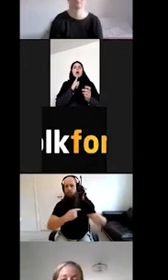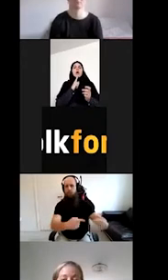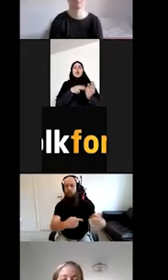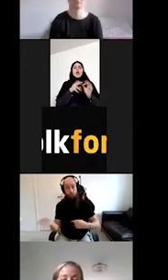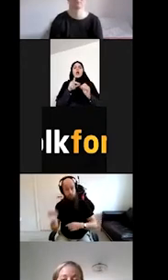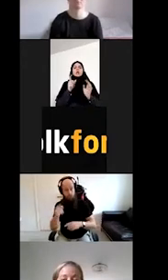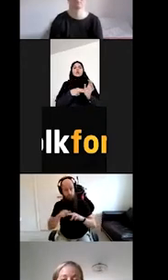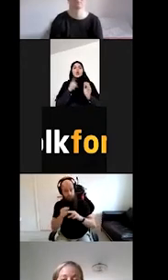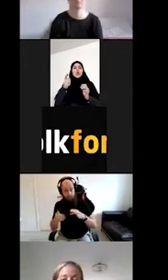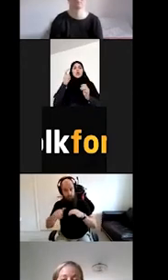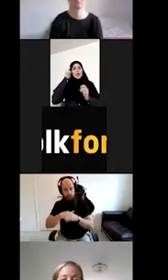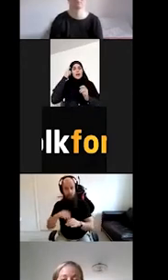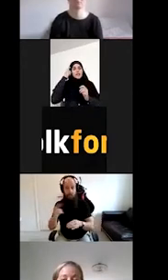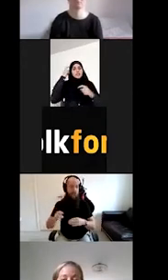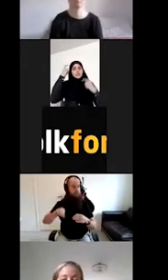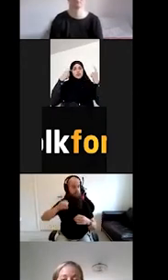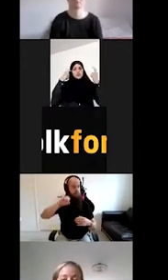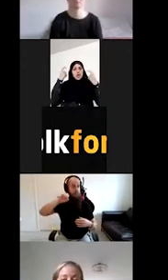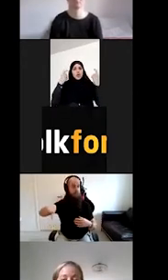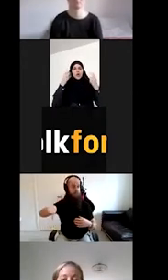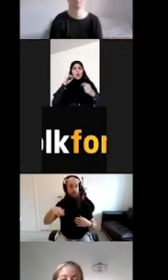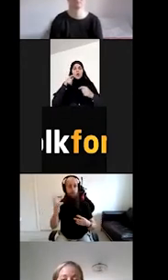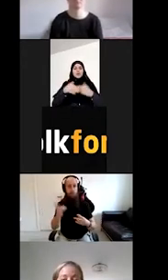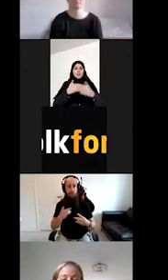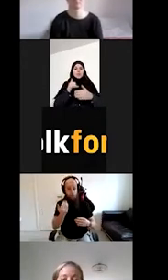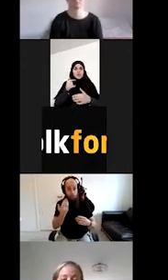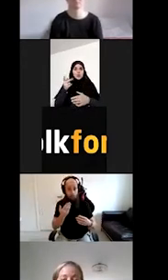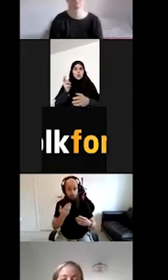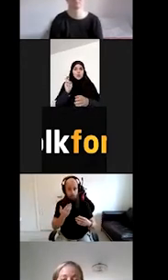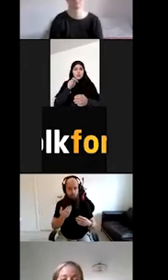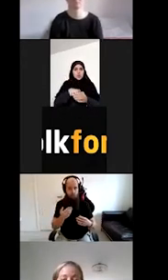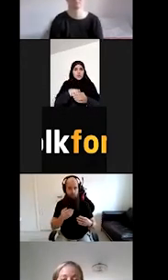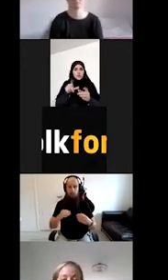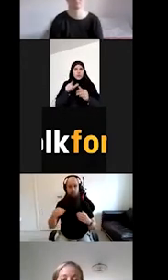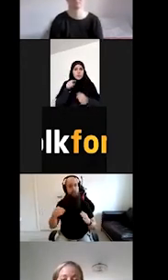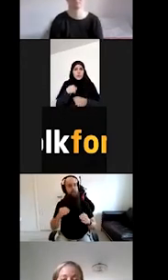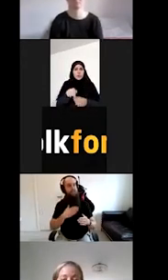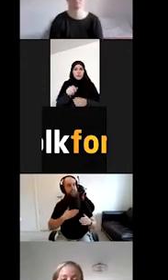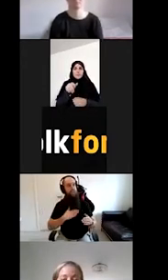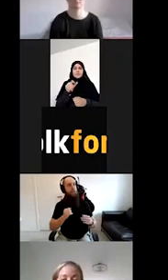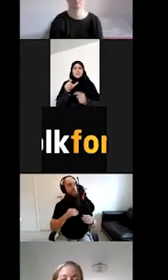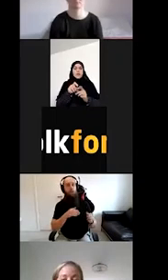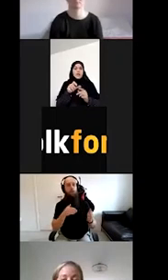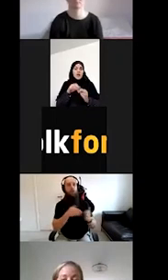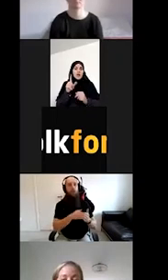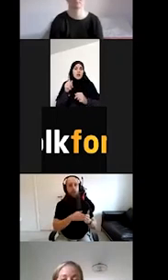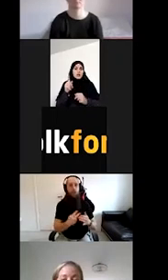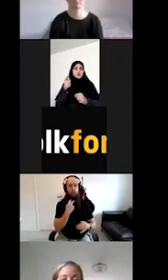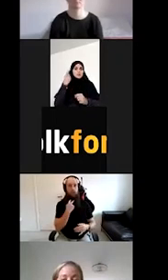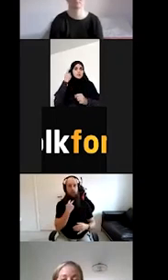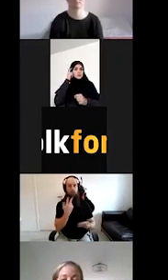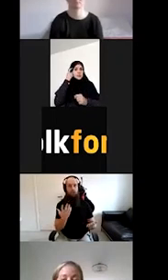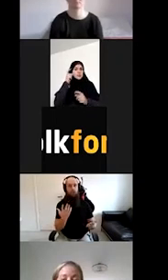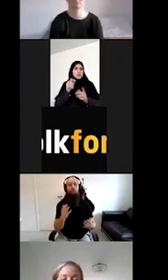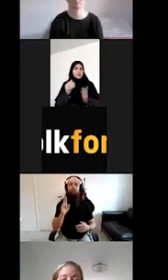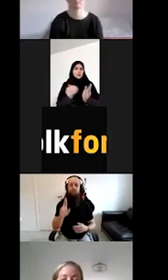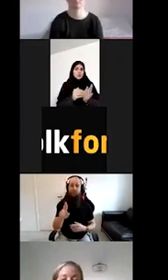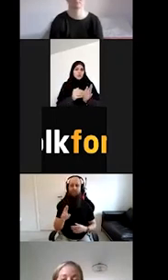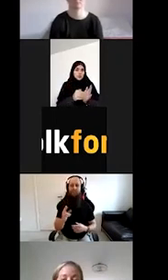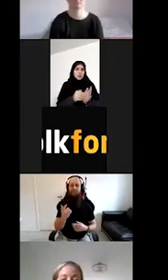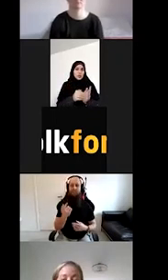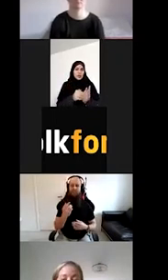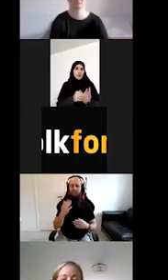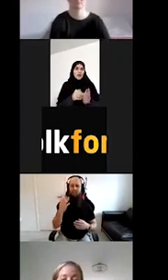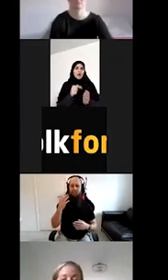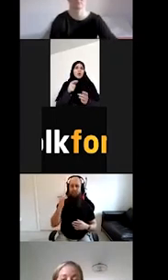whether they feel they wanted or didn't want to be part of some of these processes. And basically, Mr. Zuko just talked now, but I